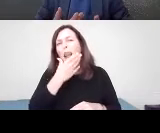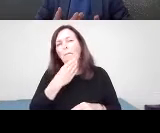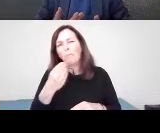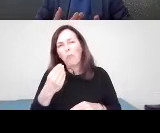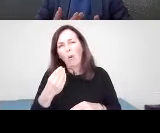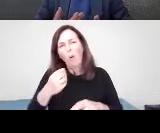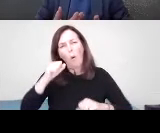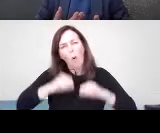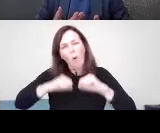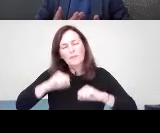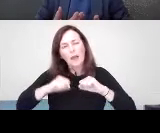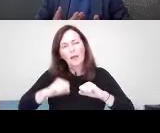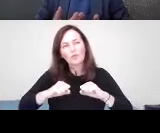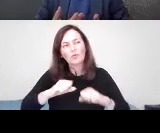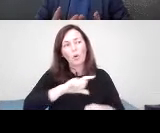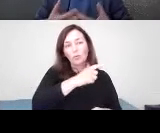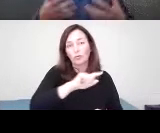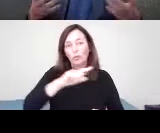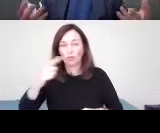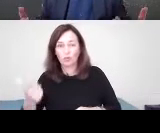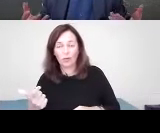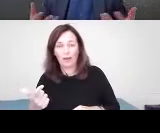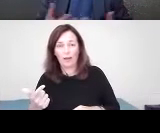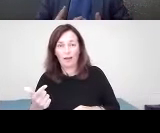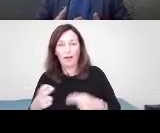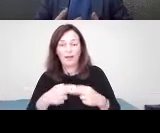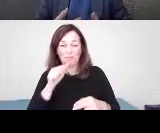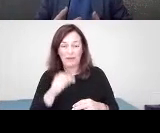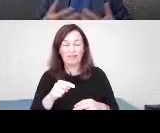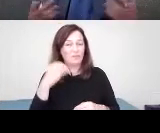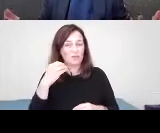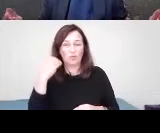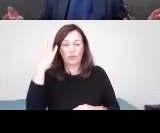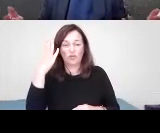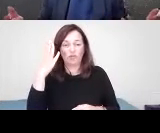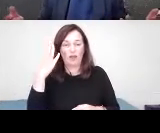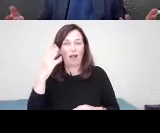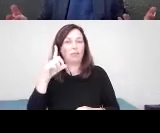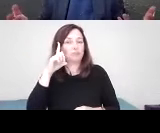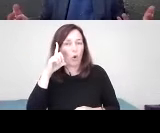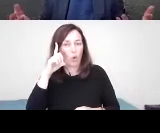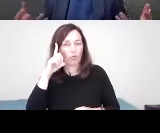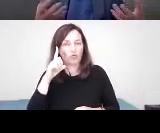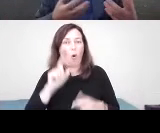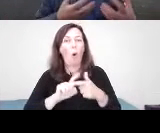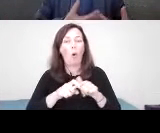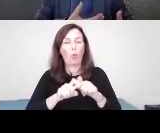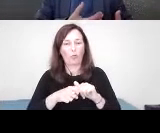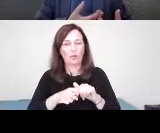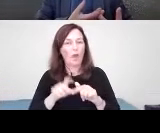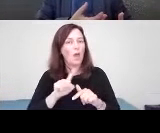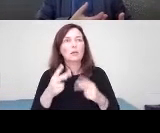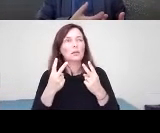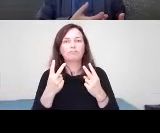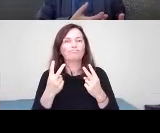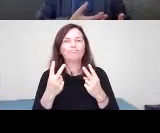fundamentally important tool on that. And it doesn't really has to be the situation like it is in Afghanistan at the moment, but it's really the